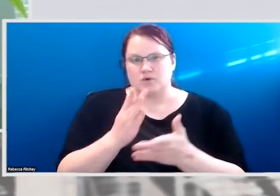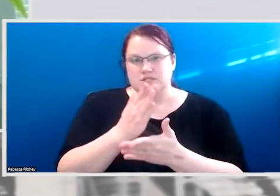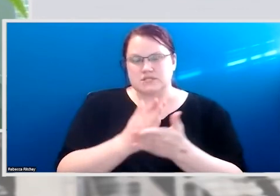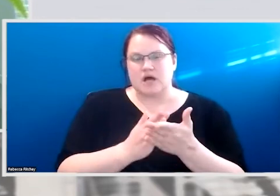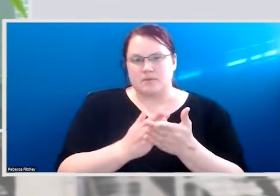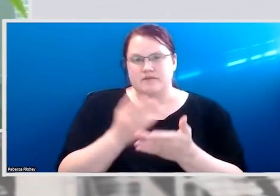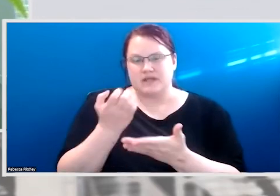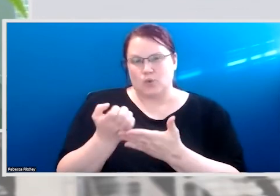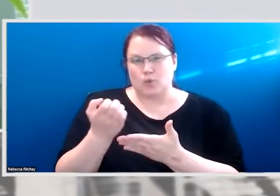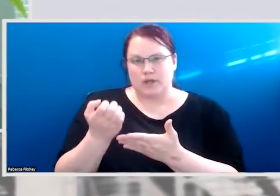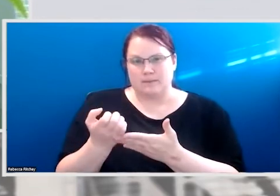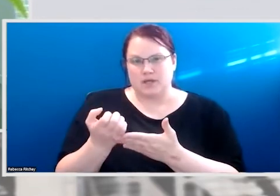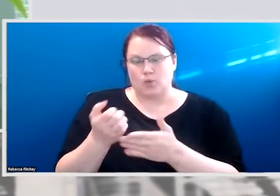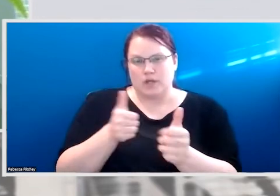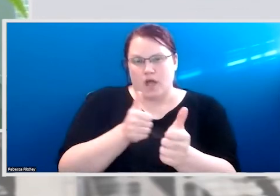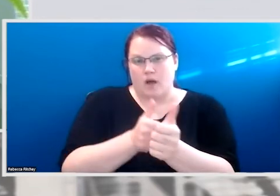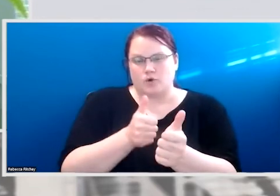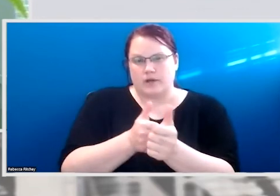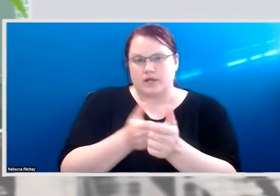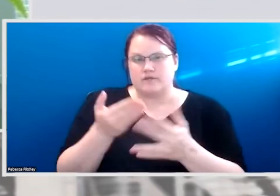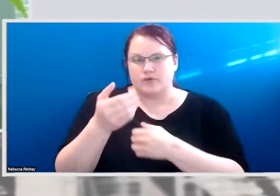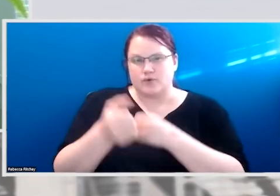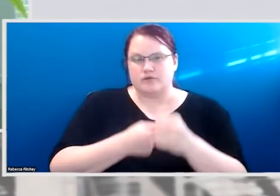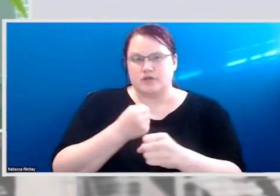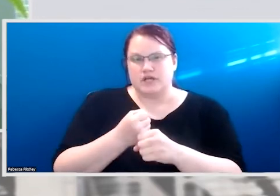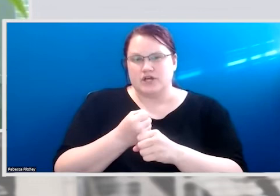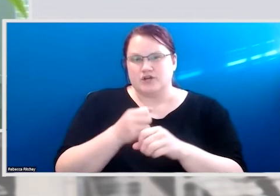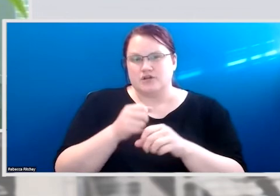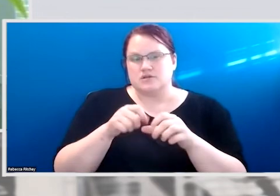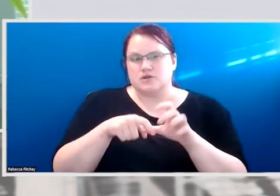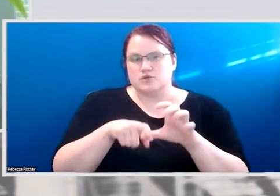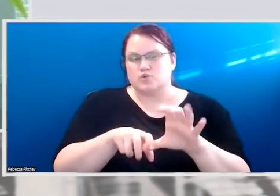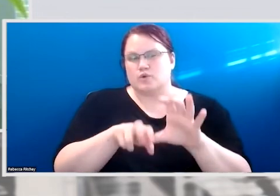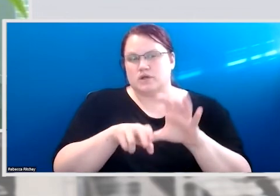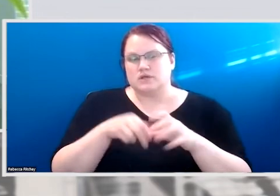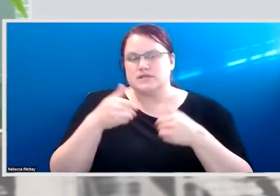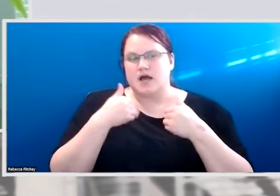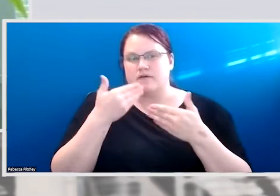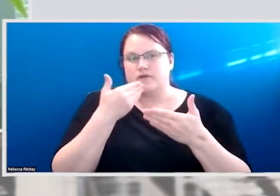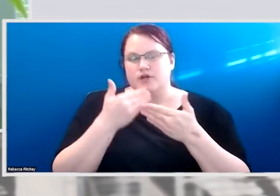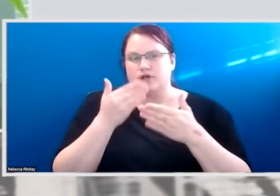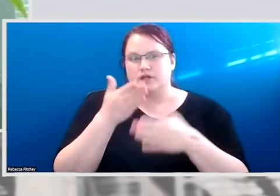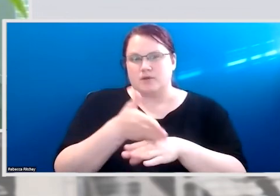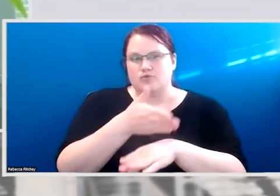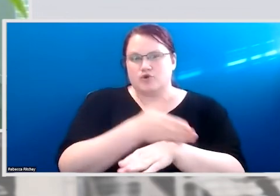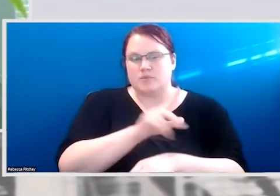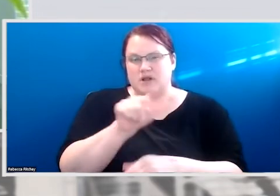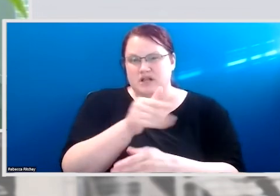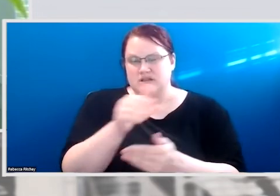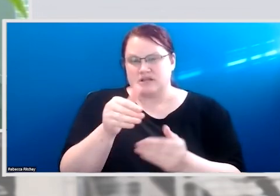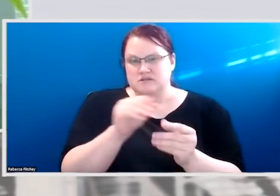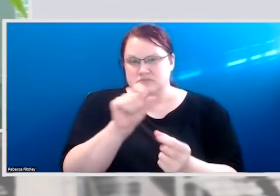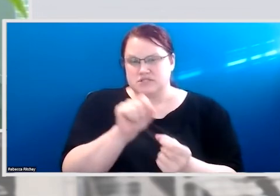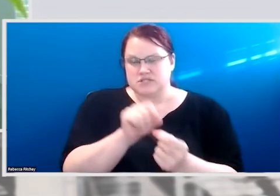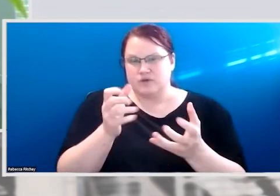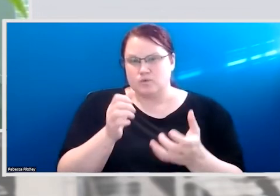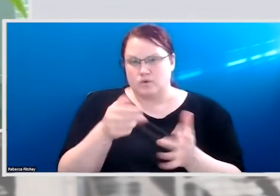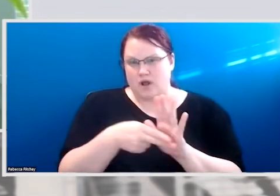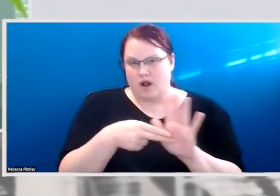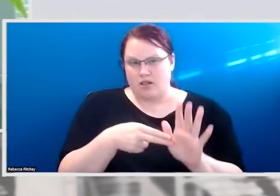equipment we've upgraded over the years. Some of our swings, we've seen some great improvements there. But if there's anything specifically you want to highlight, feel